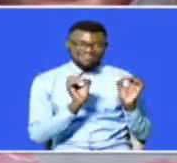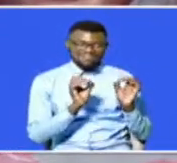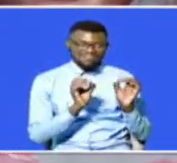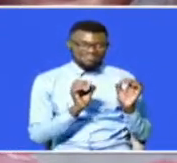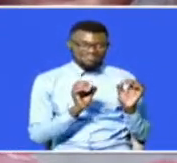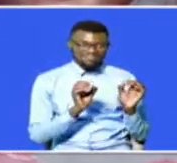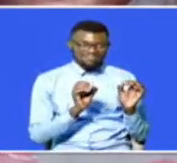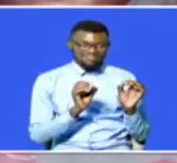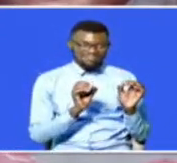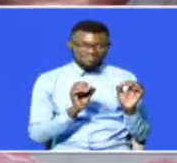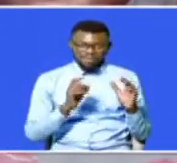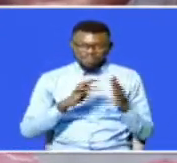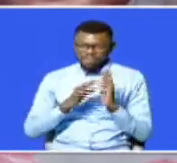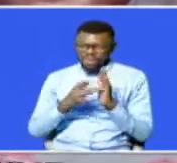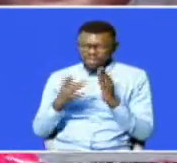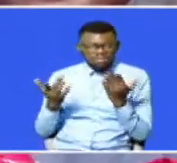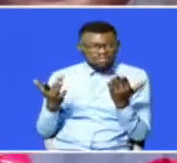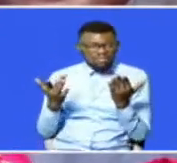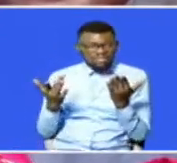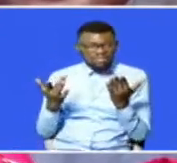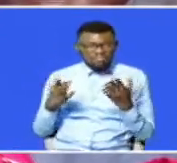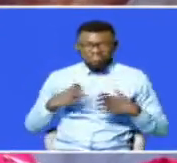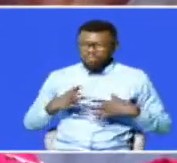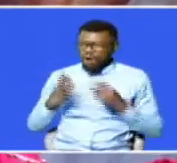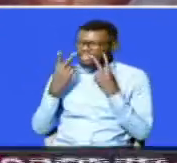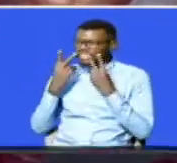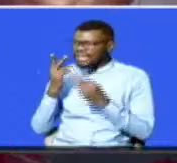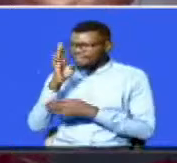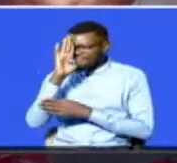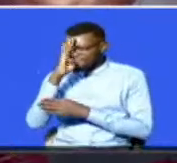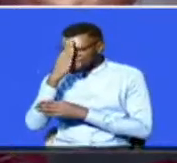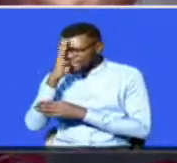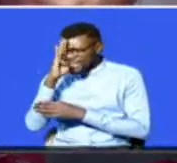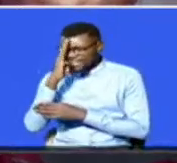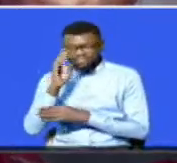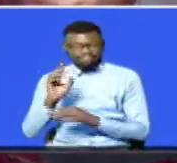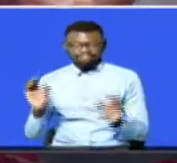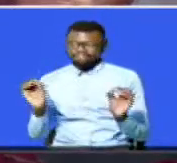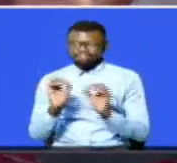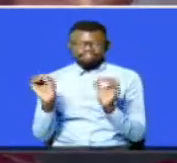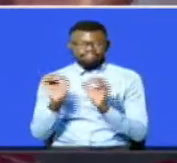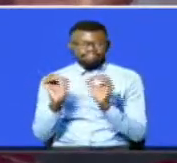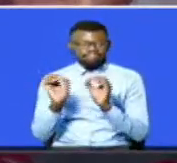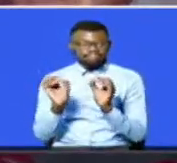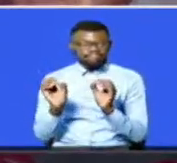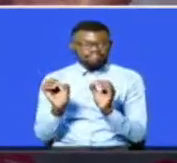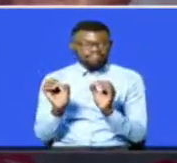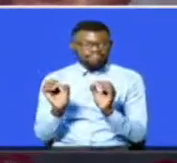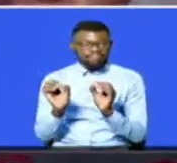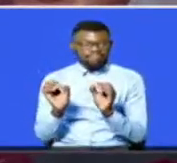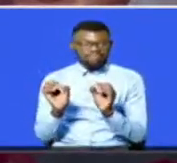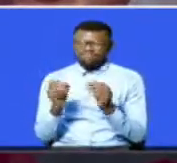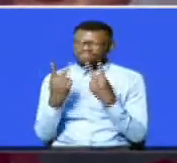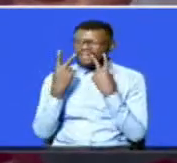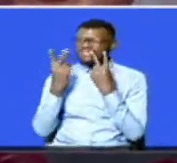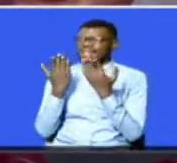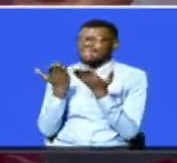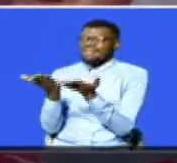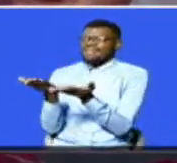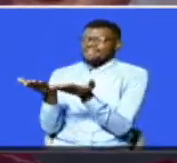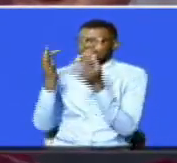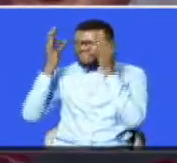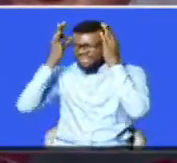does not make you a flip-flopper. Mm-hmm. Giving way does not make you an undecided dead person.